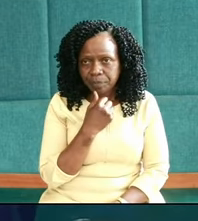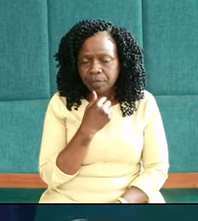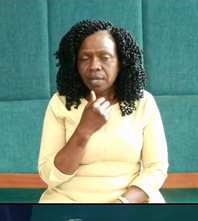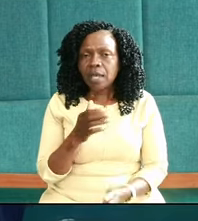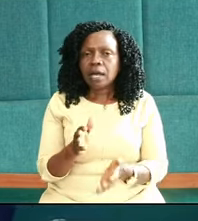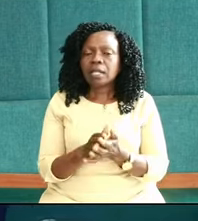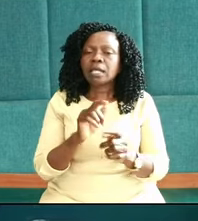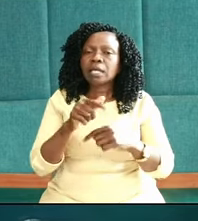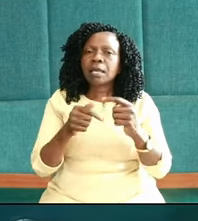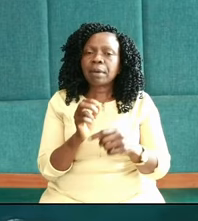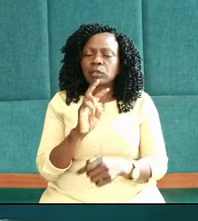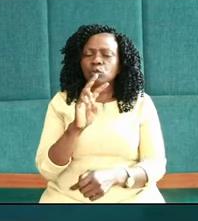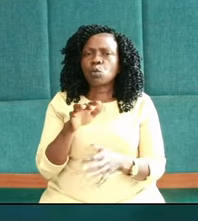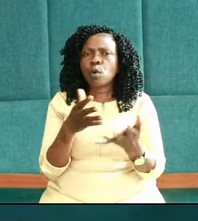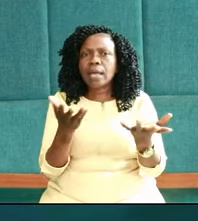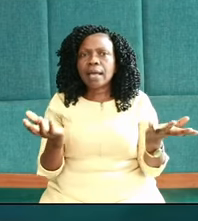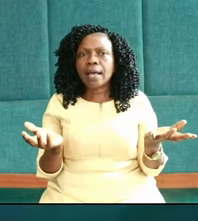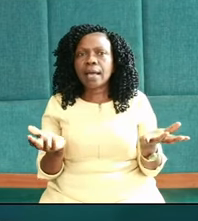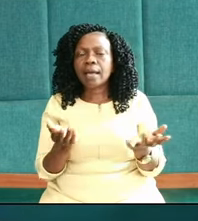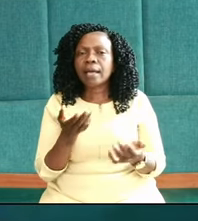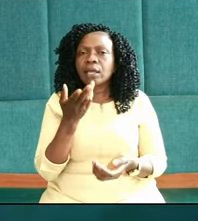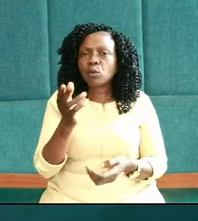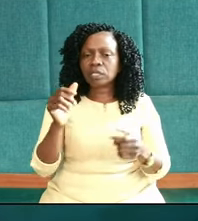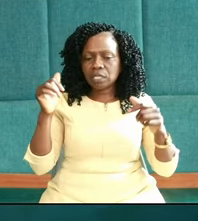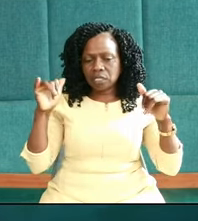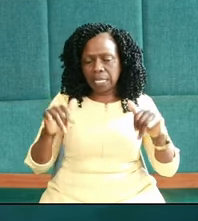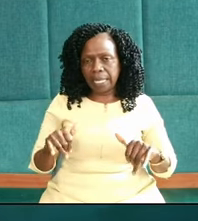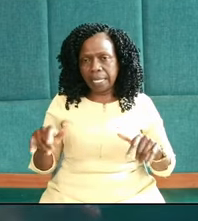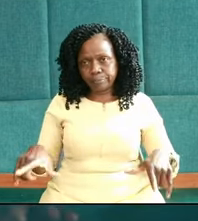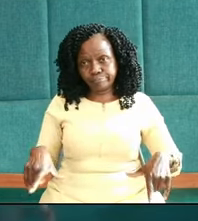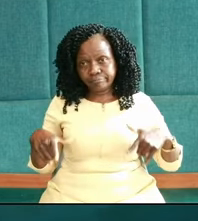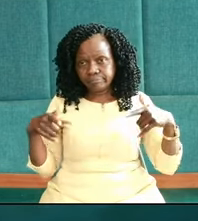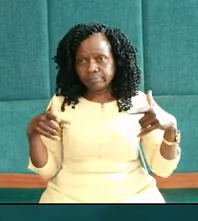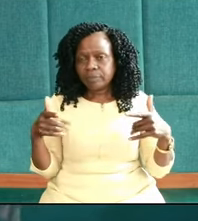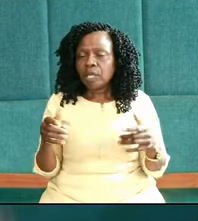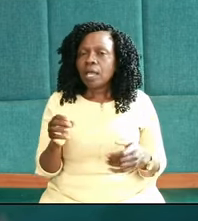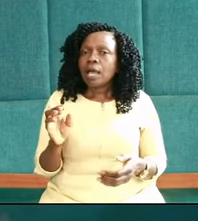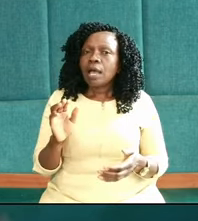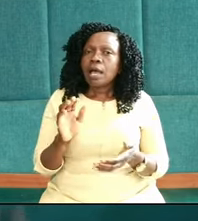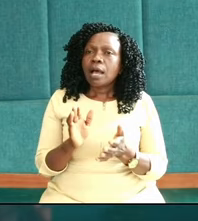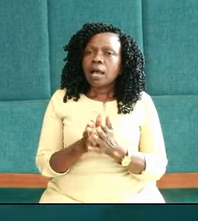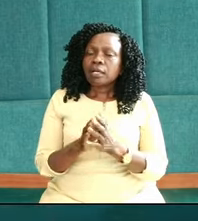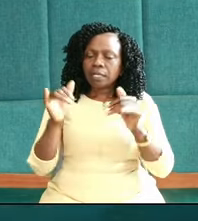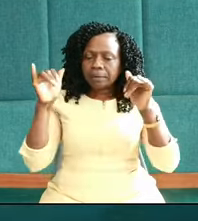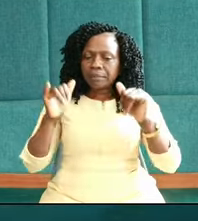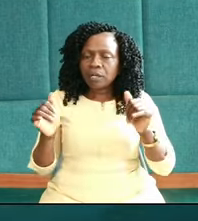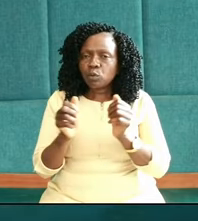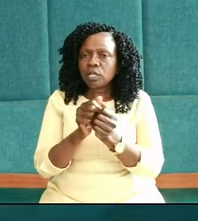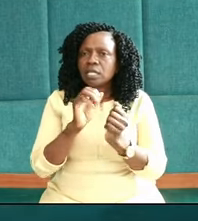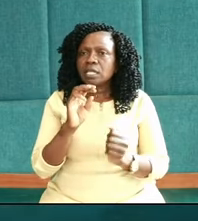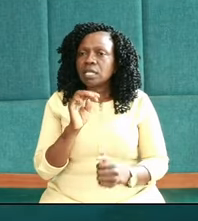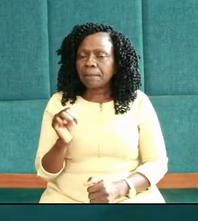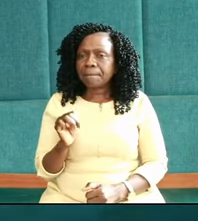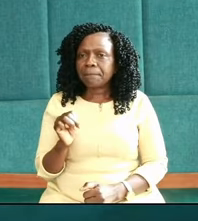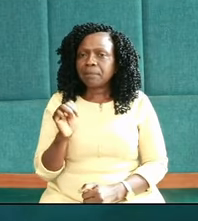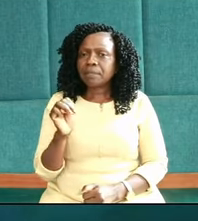And they came and saw where he was staying, and remained with him that day.